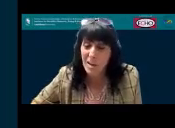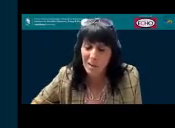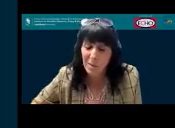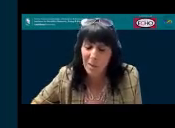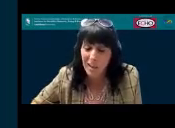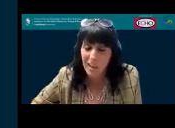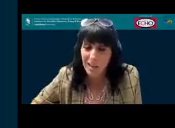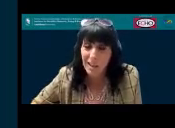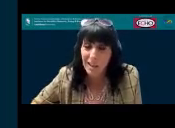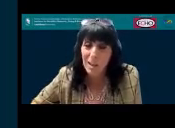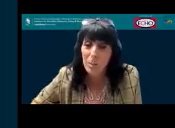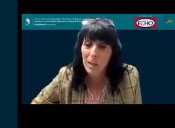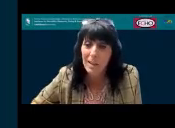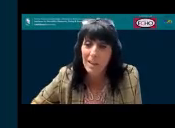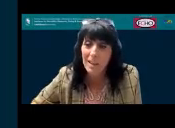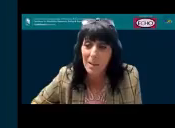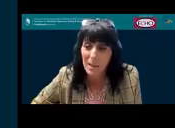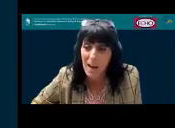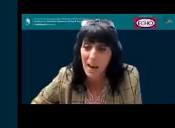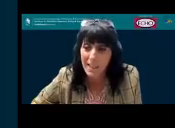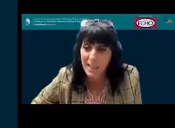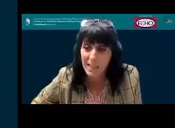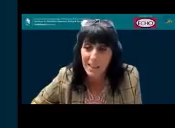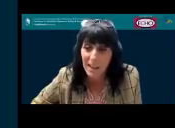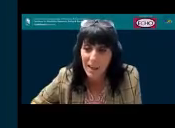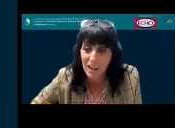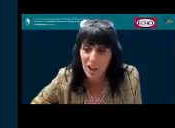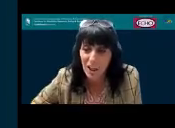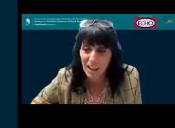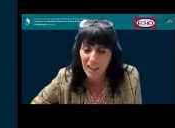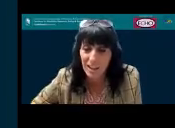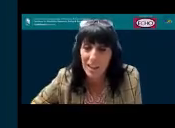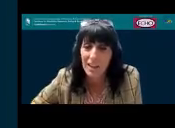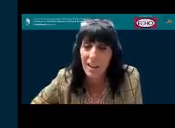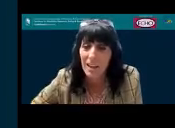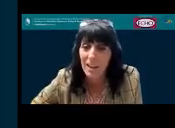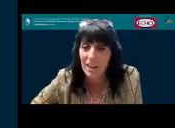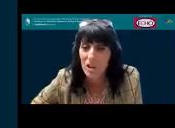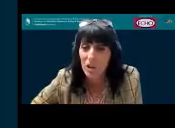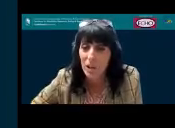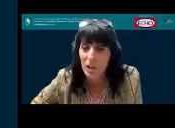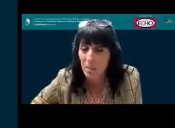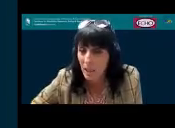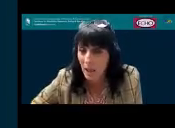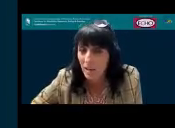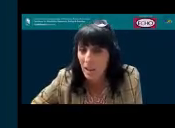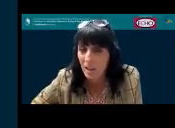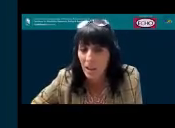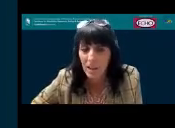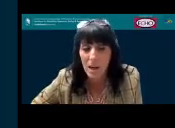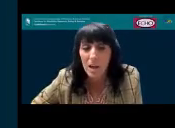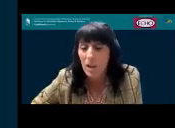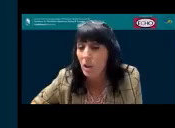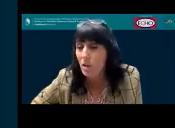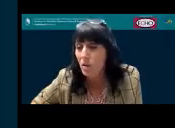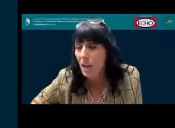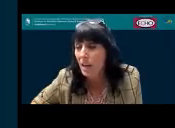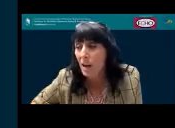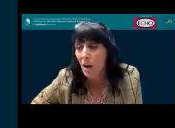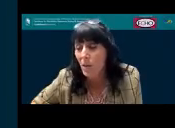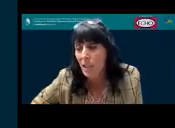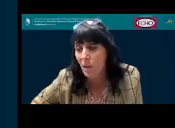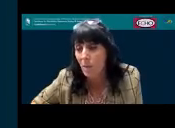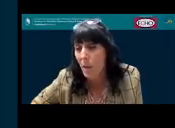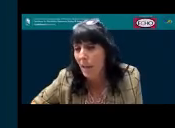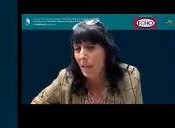really want to present it, but some of the ideas that are shared during your breakout session, you